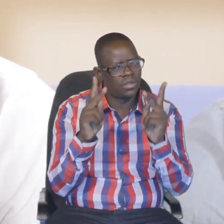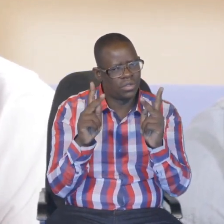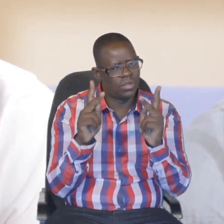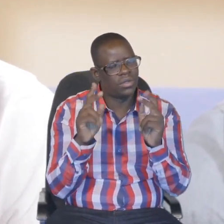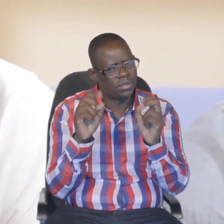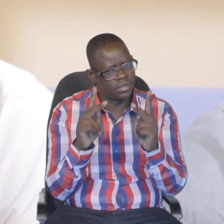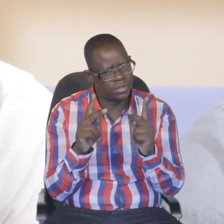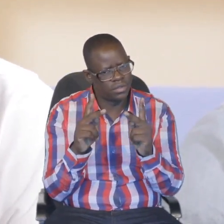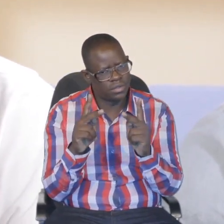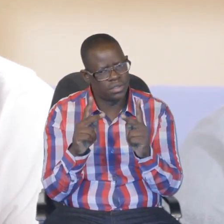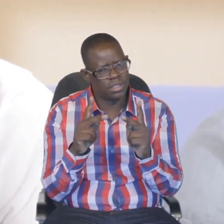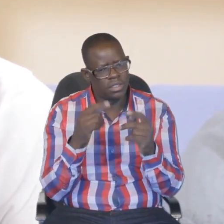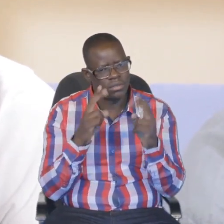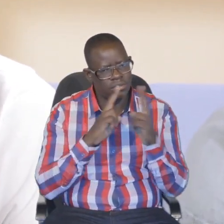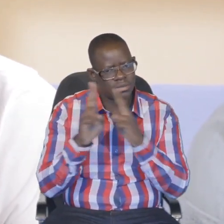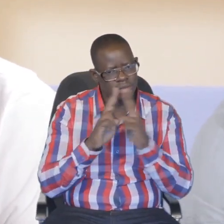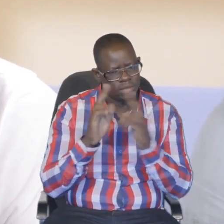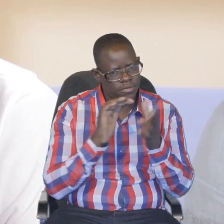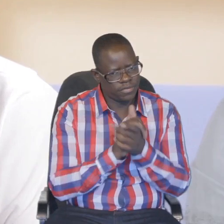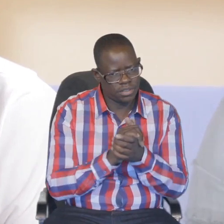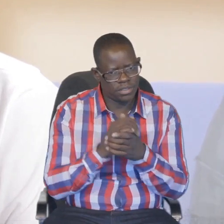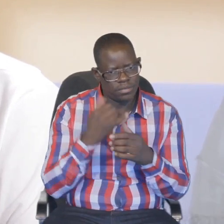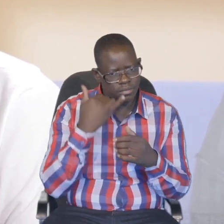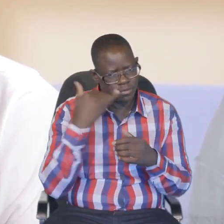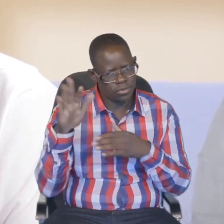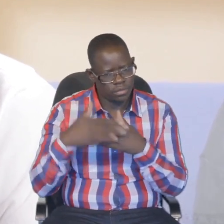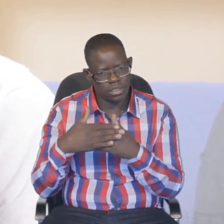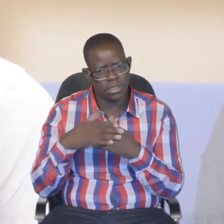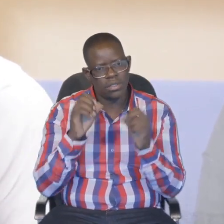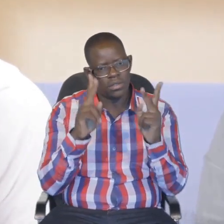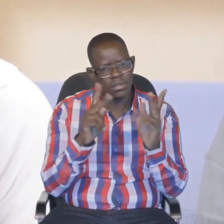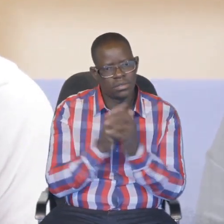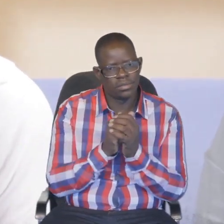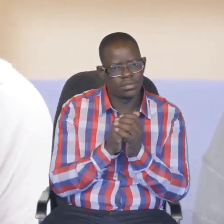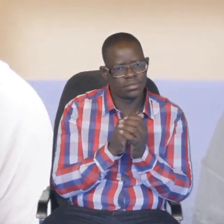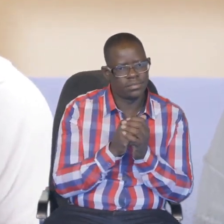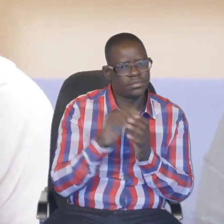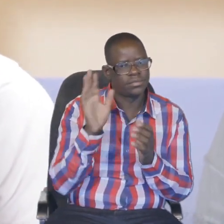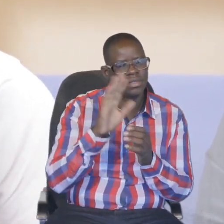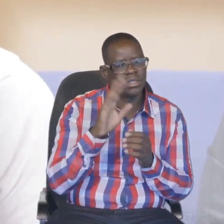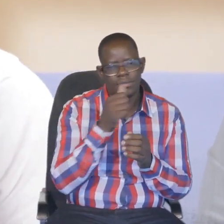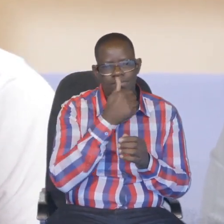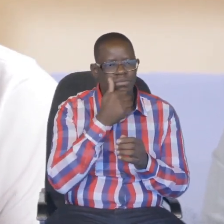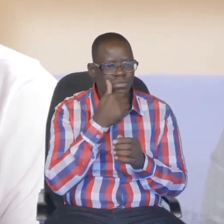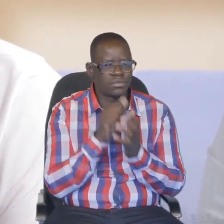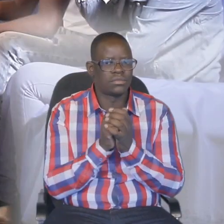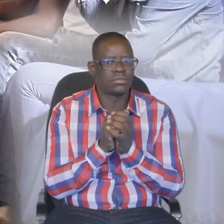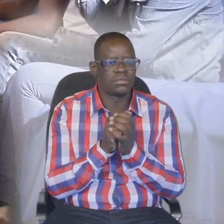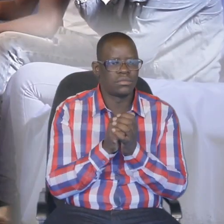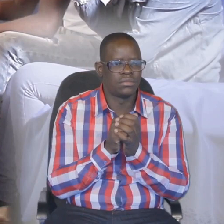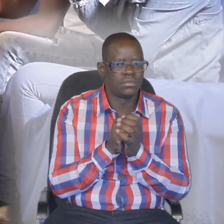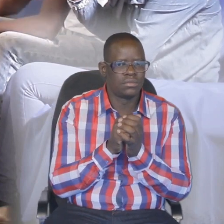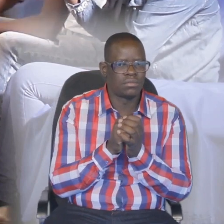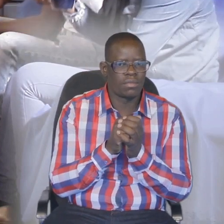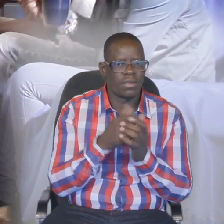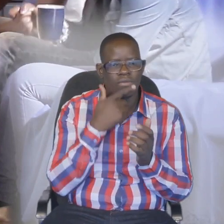Oh, okay. I'll talk to my friends and get back to you. Okay. Bye, Auntie. Bye, Auntie.